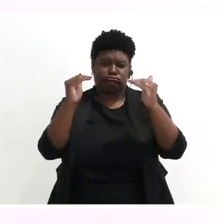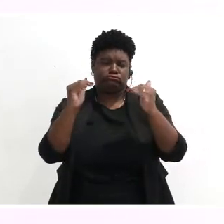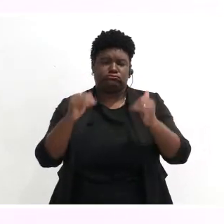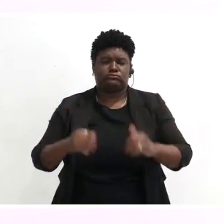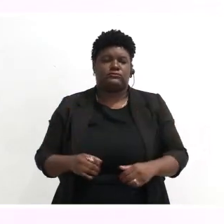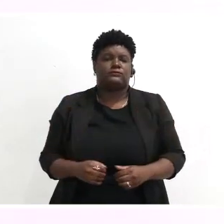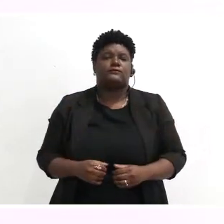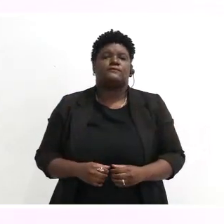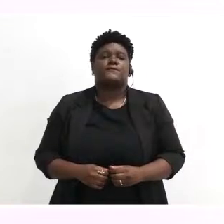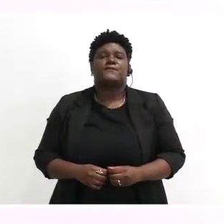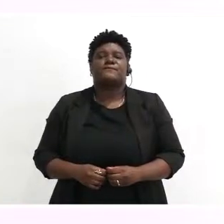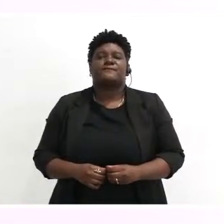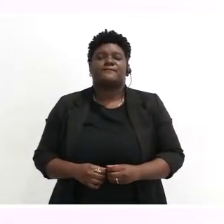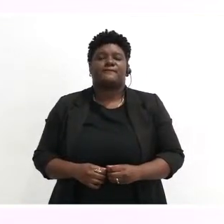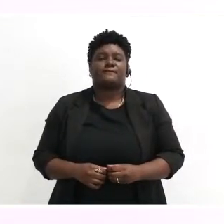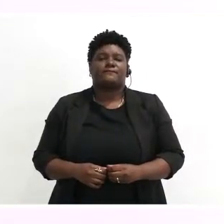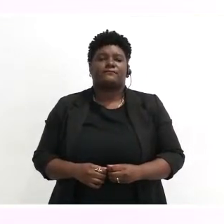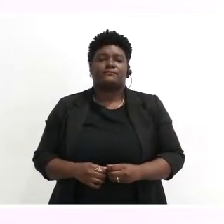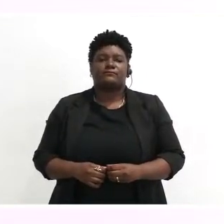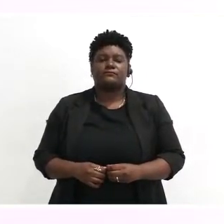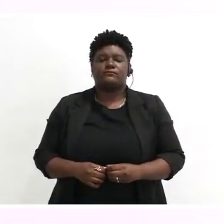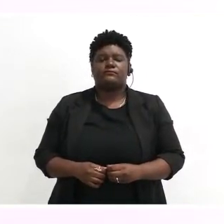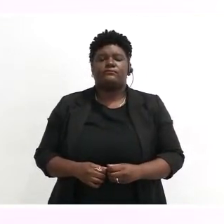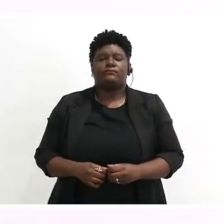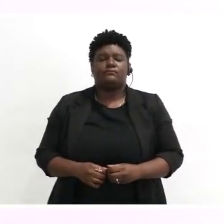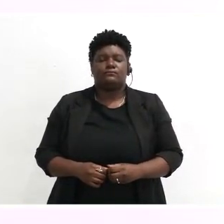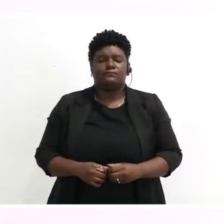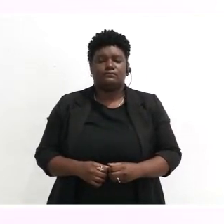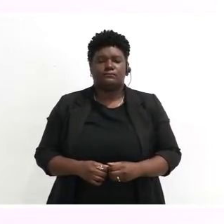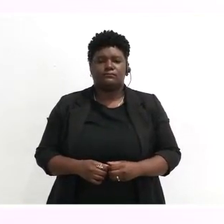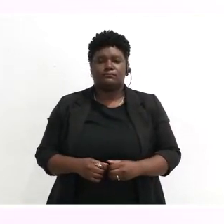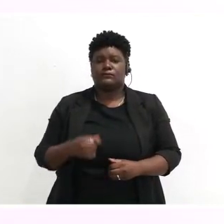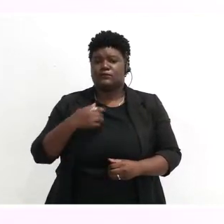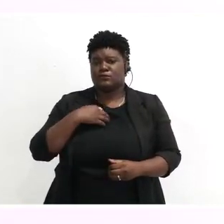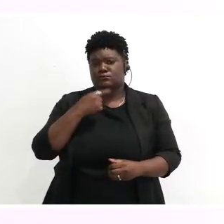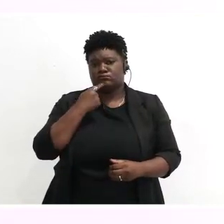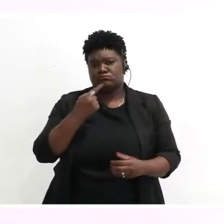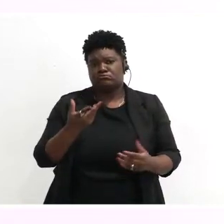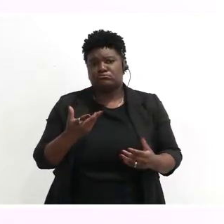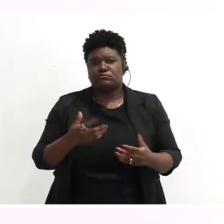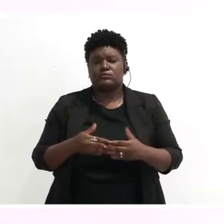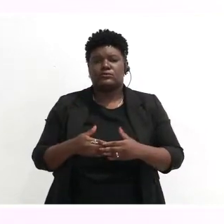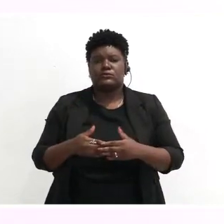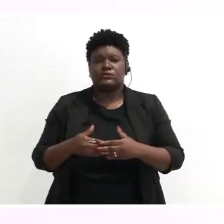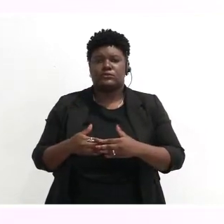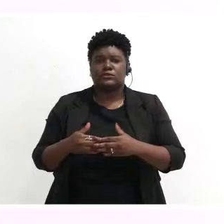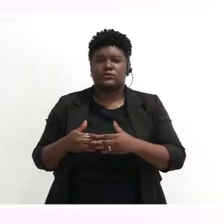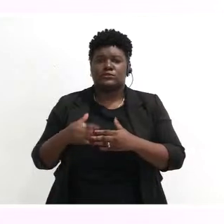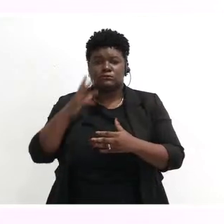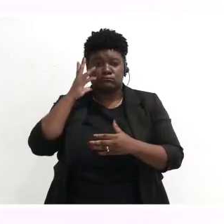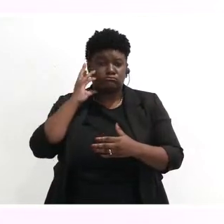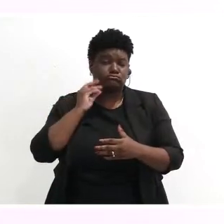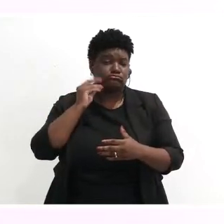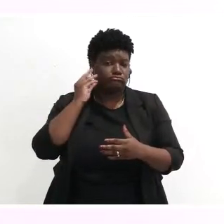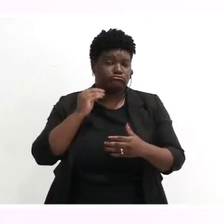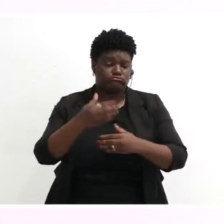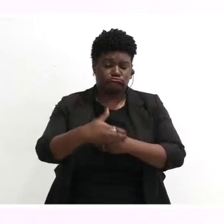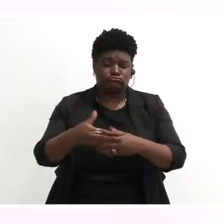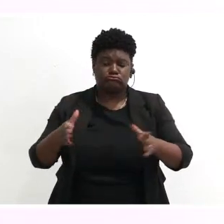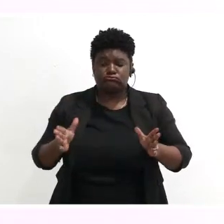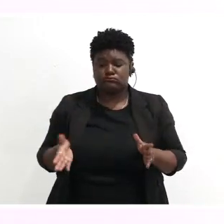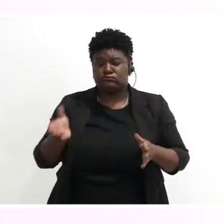And I would say, kind of the trajectory of packaging is maybe the same trajectory as at wafer